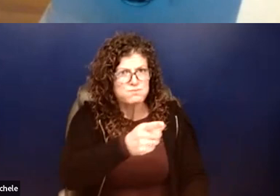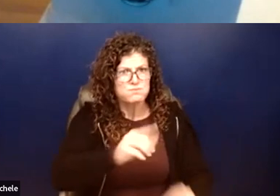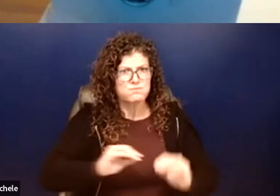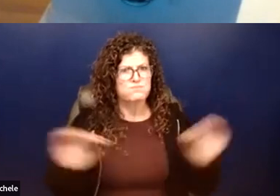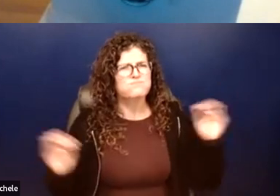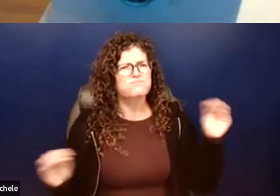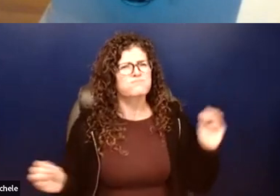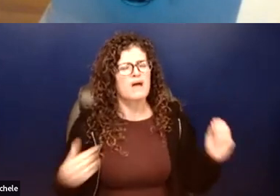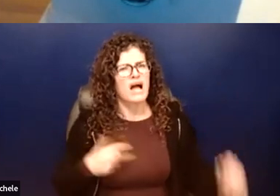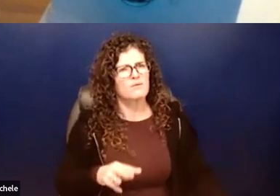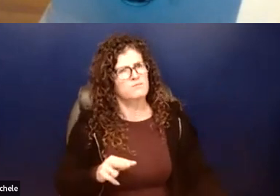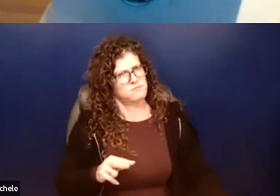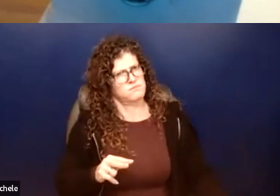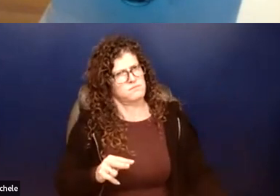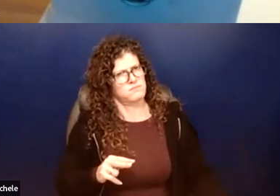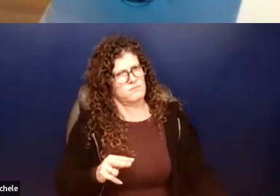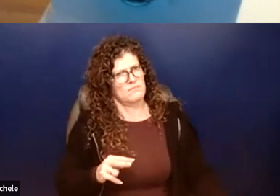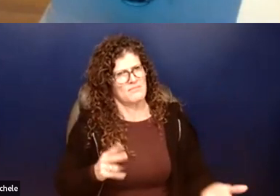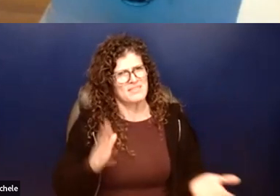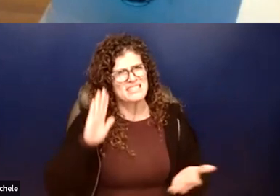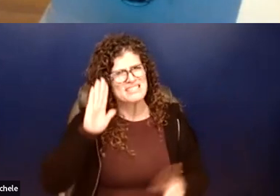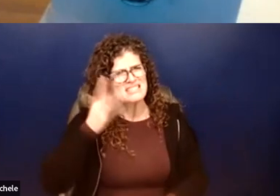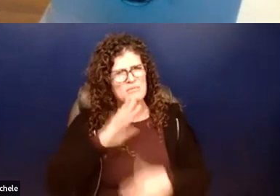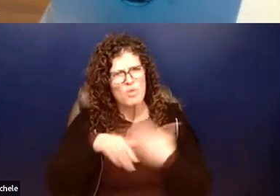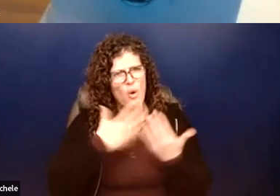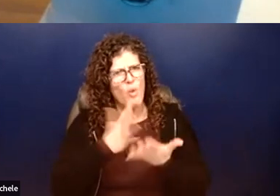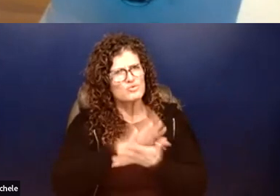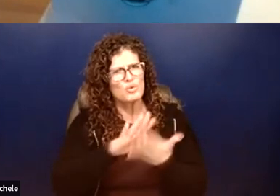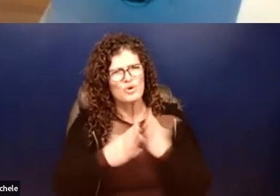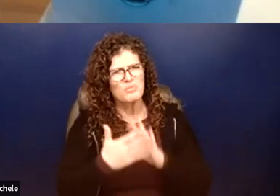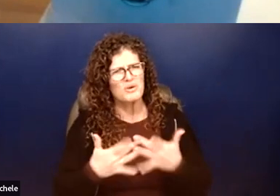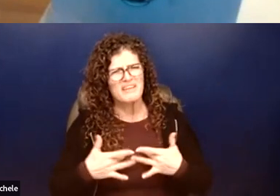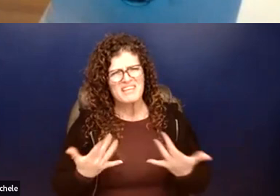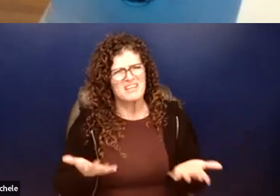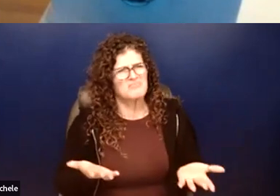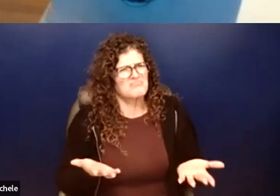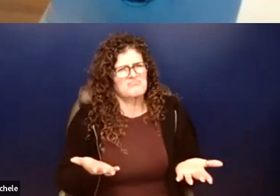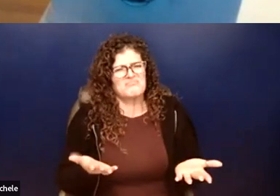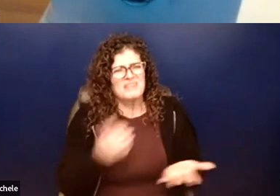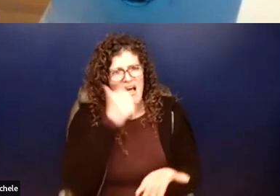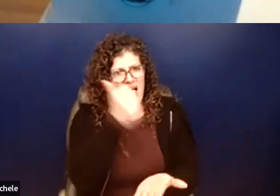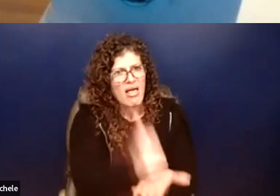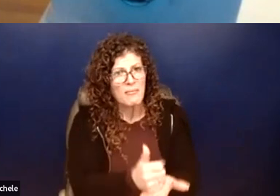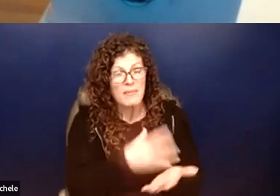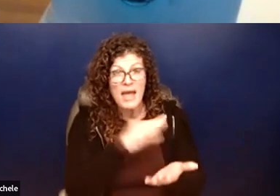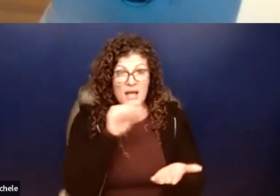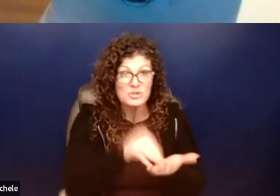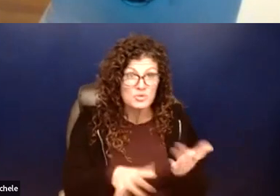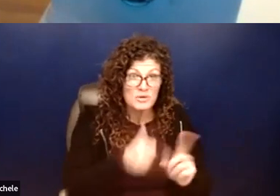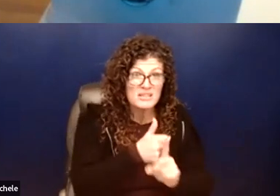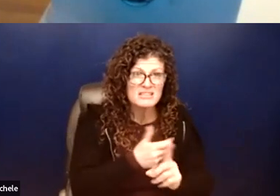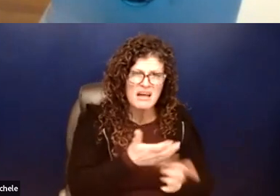like that was a disservice to the whole school community, but of course to the student. Obviously a students